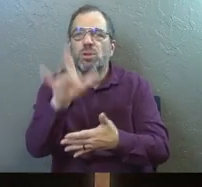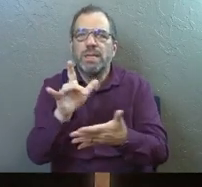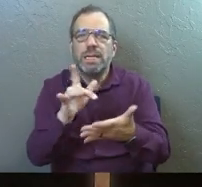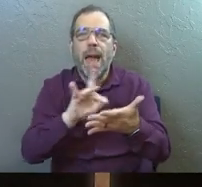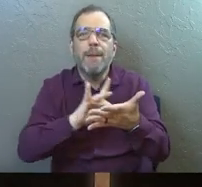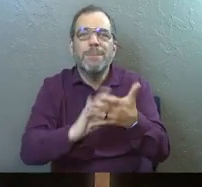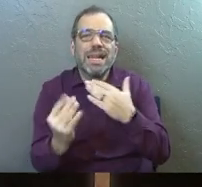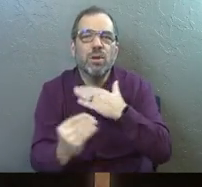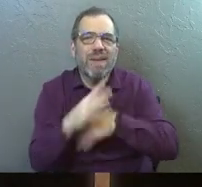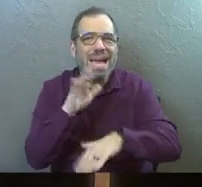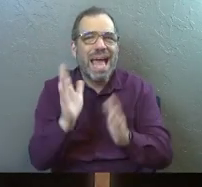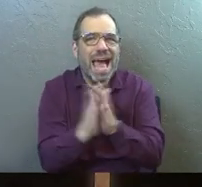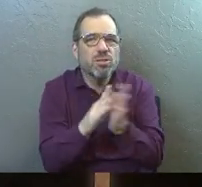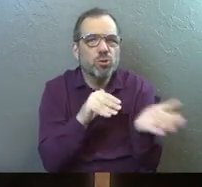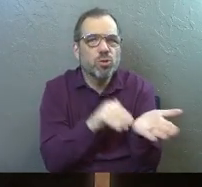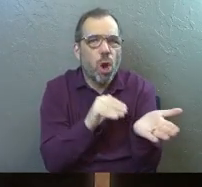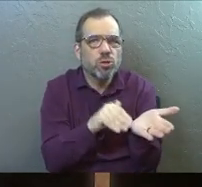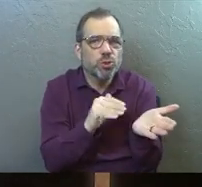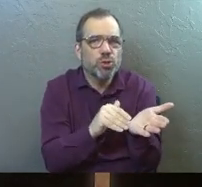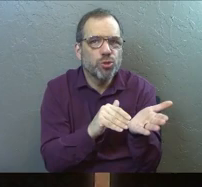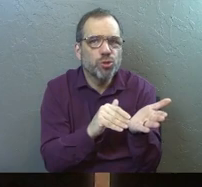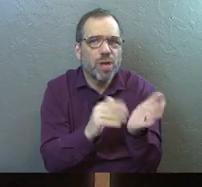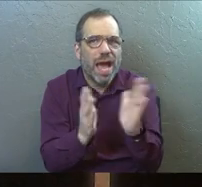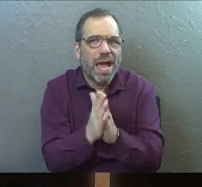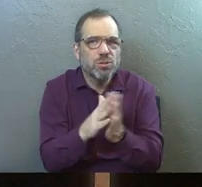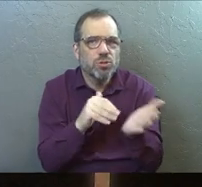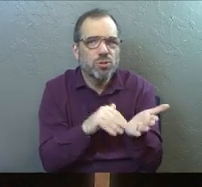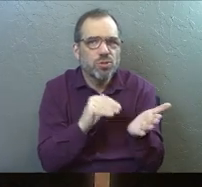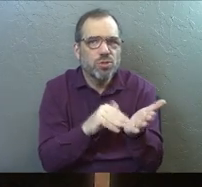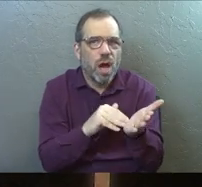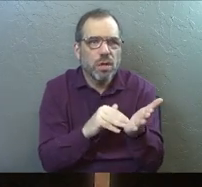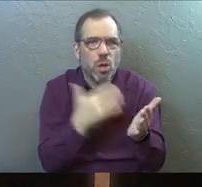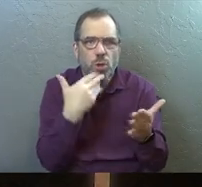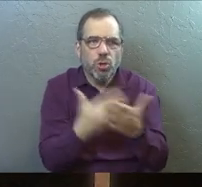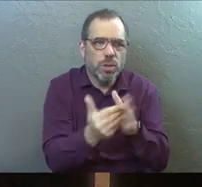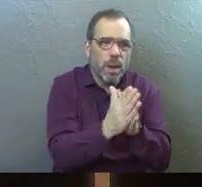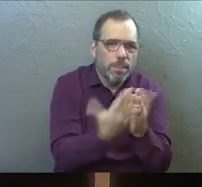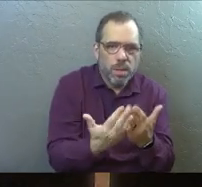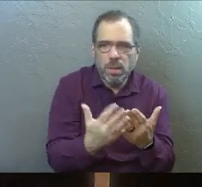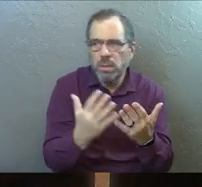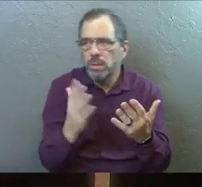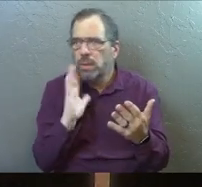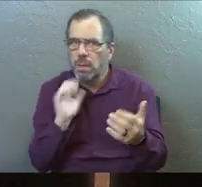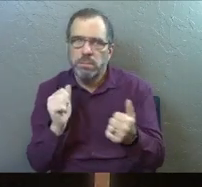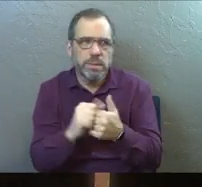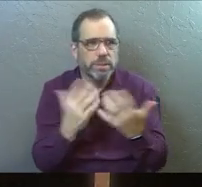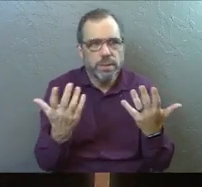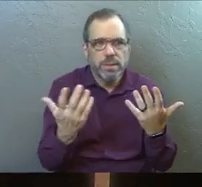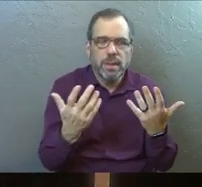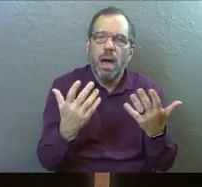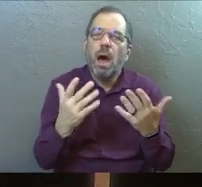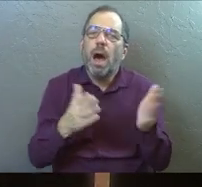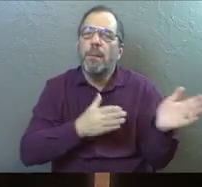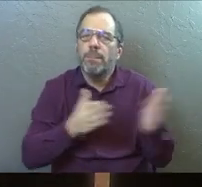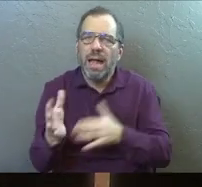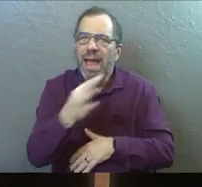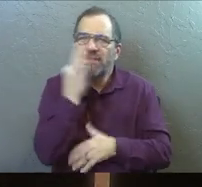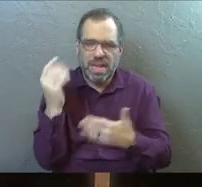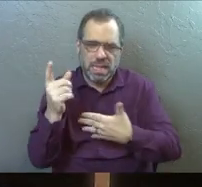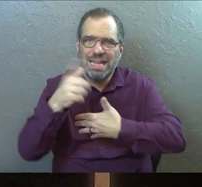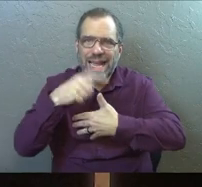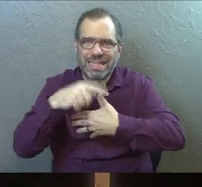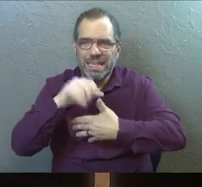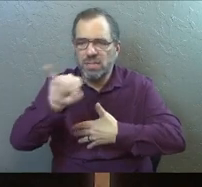medical advice. Seriously, you need to get a hold of good books. You should be talking to your doctor. You should plan a fast like